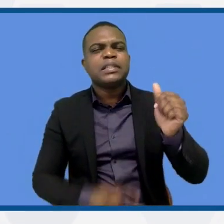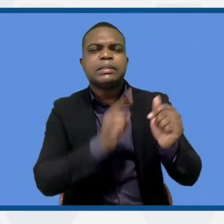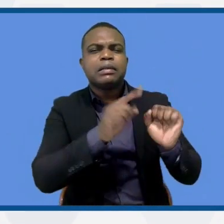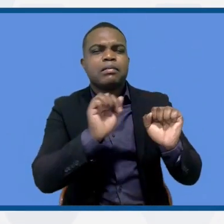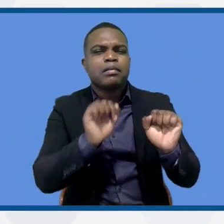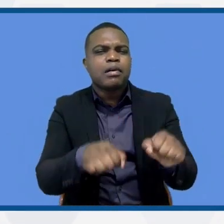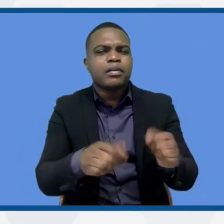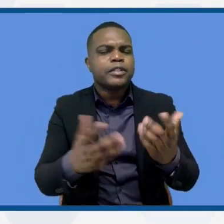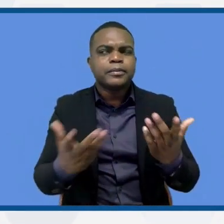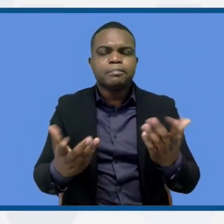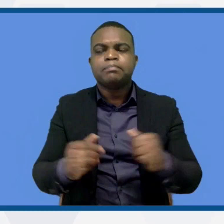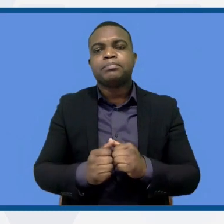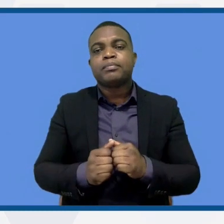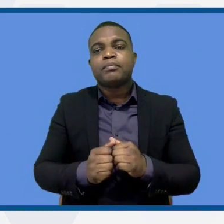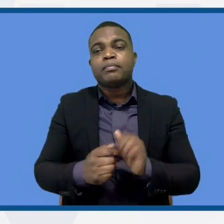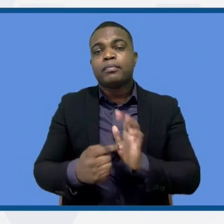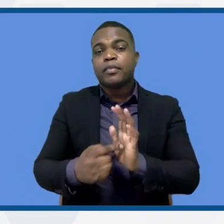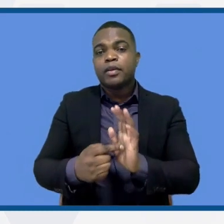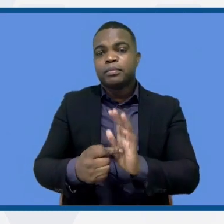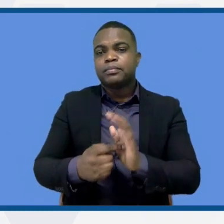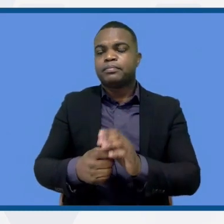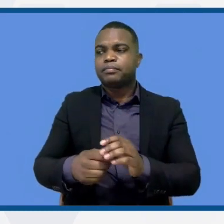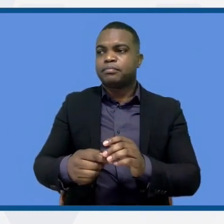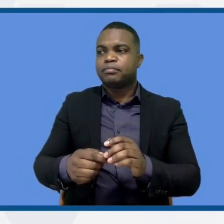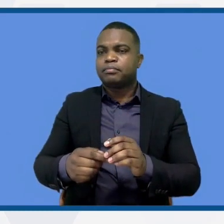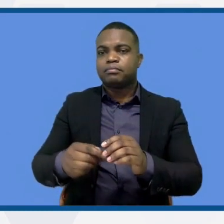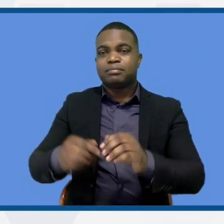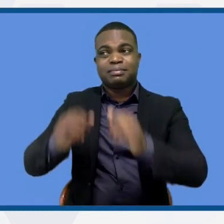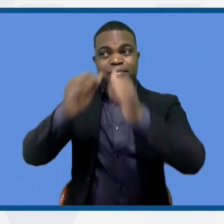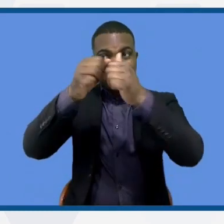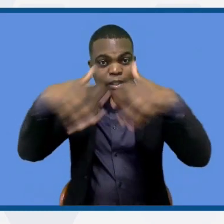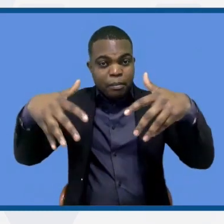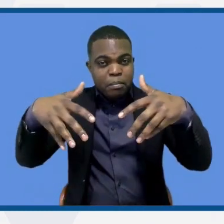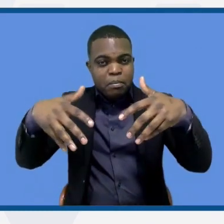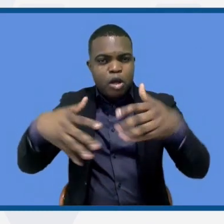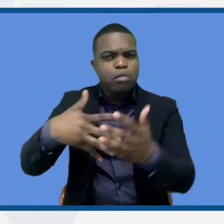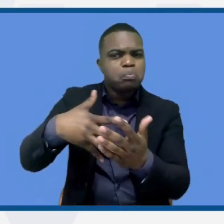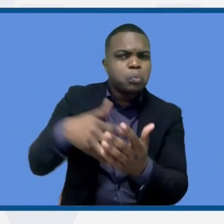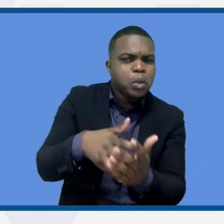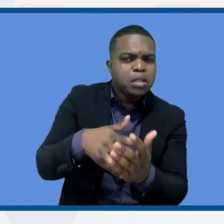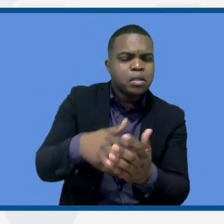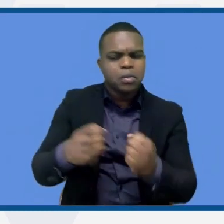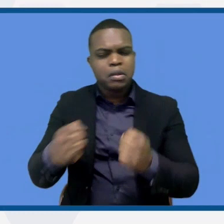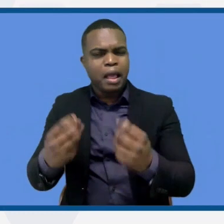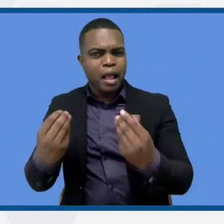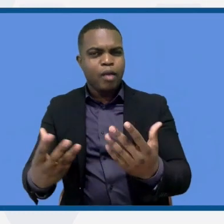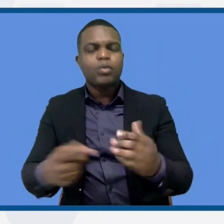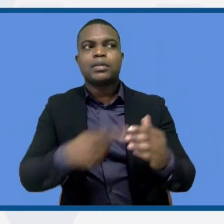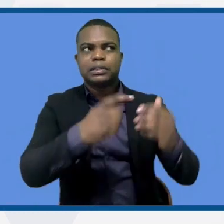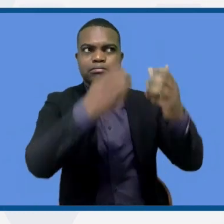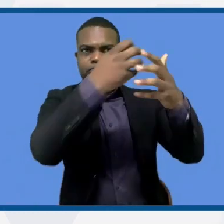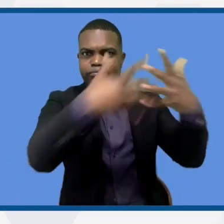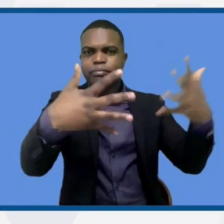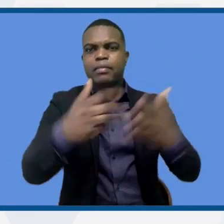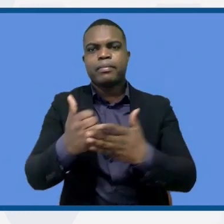to effective reaction and to redundance, for example. And then the third component associated